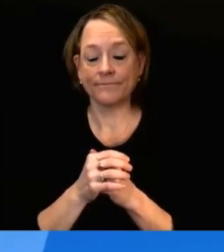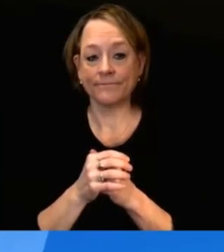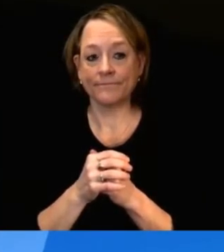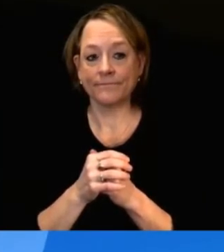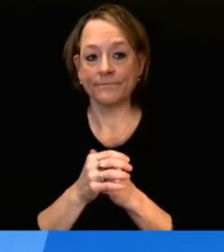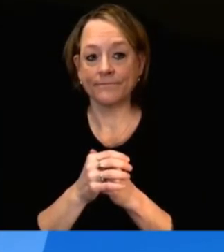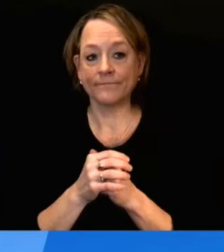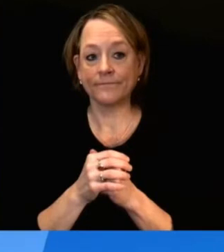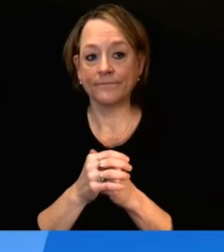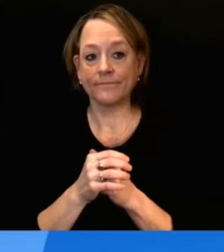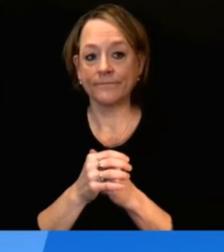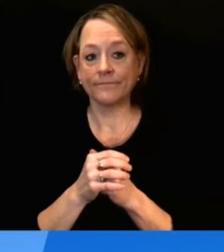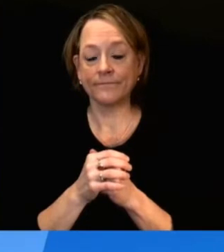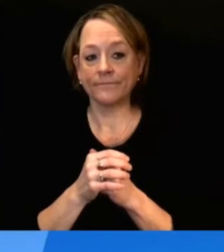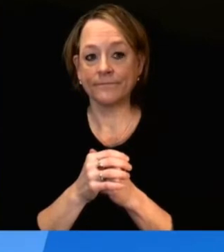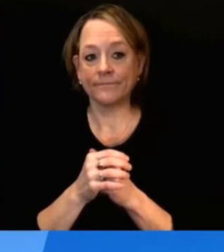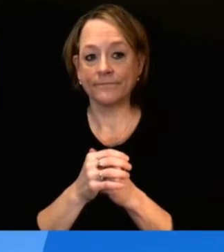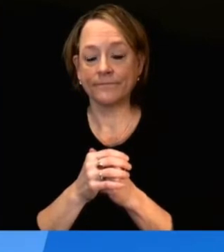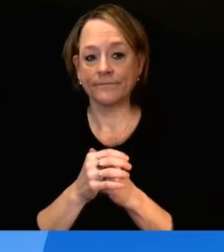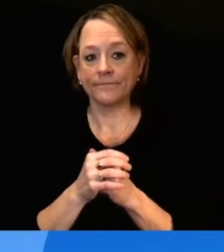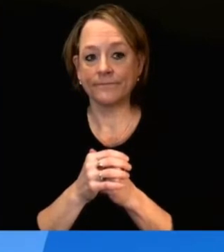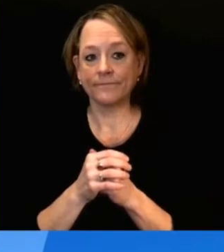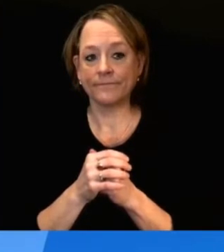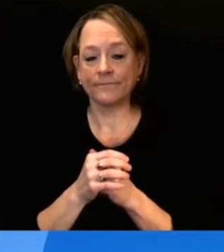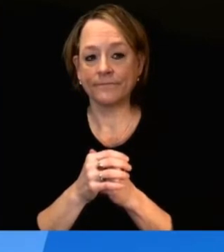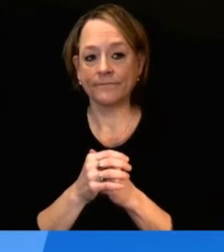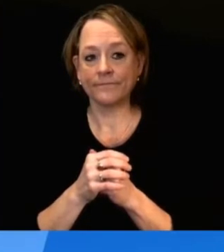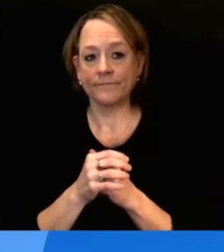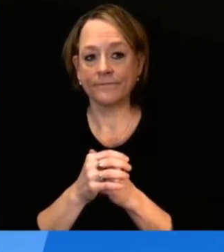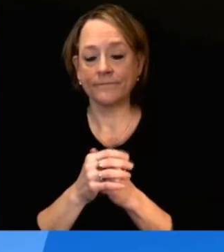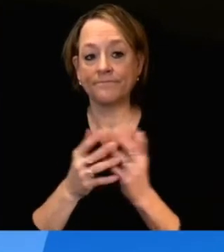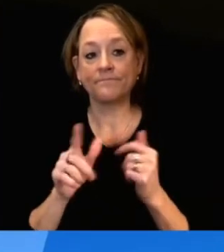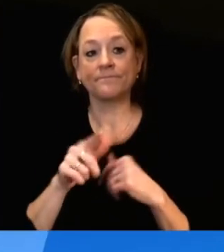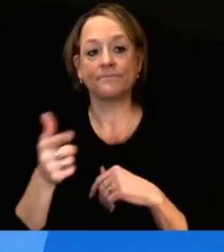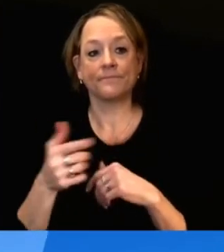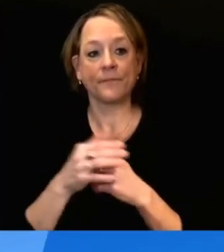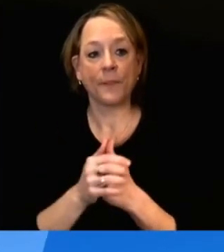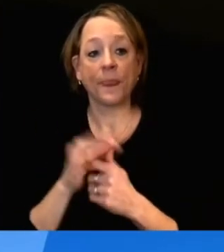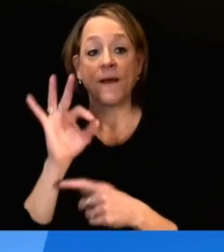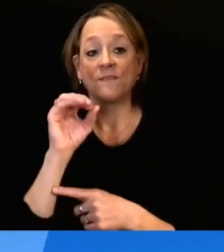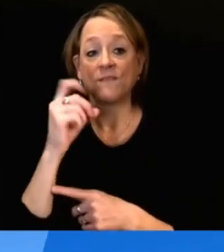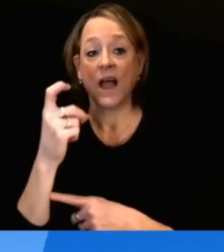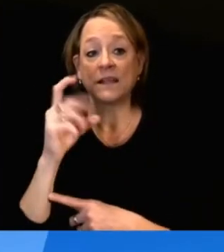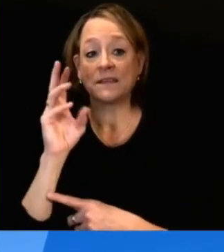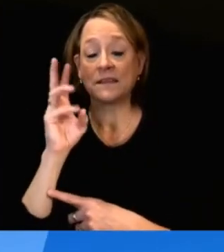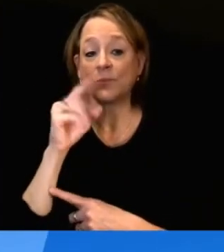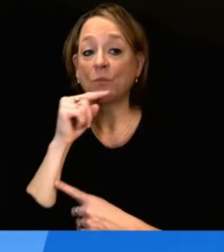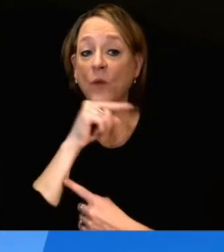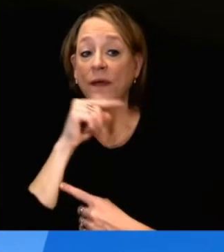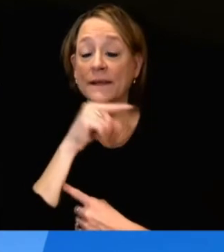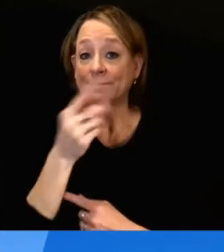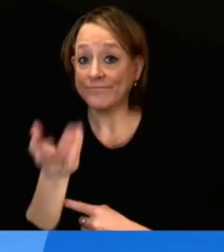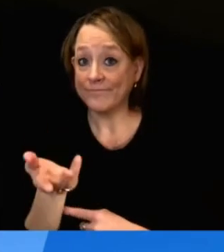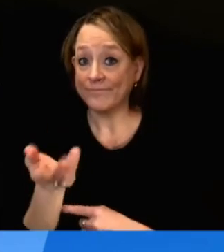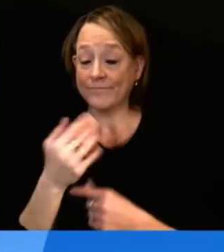Okay, we'll move on then to Gabriel Mays from Fox 6 in Milwaukee. Gabriel.